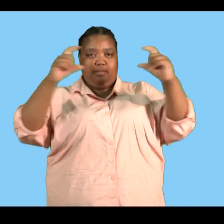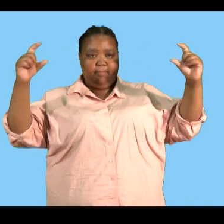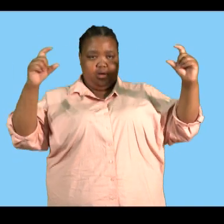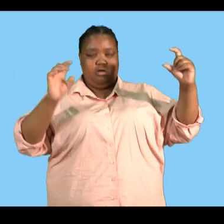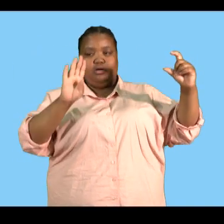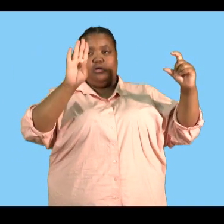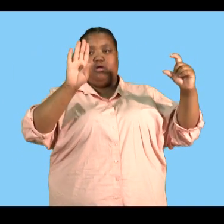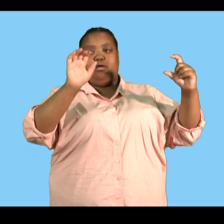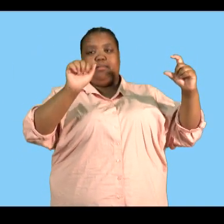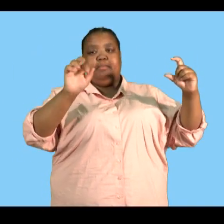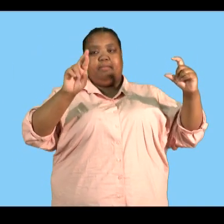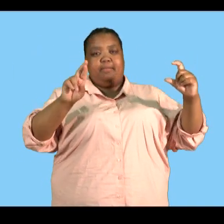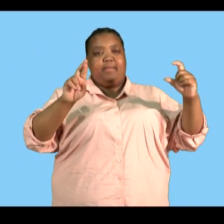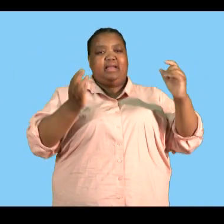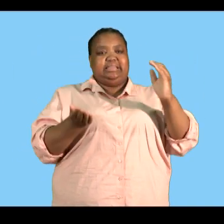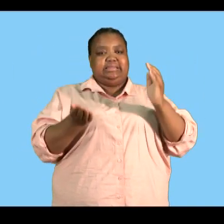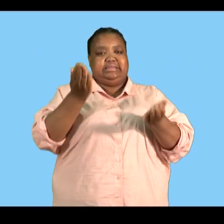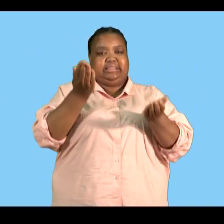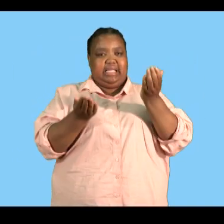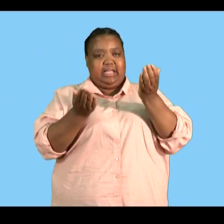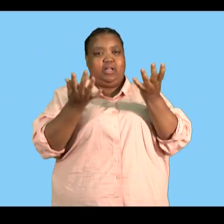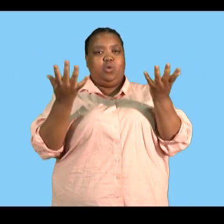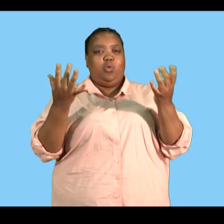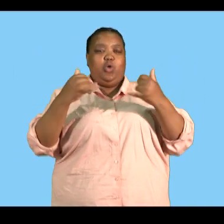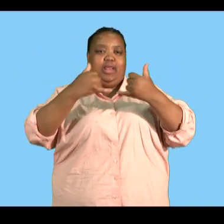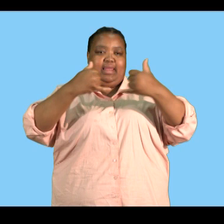can say it's a line scale.